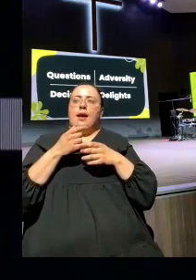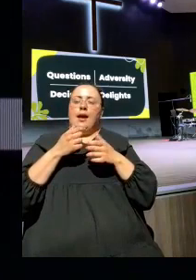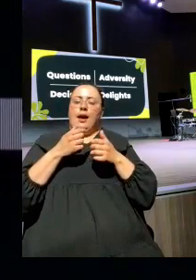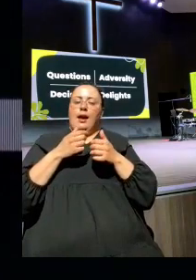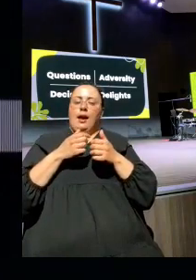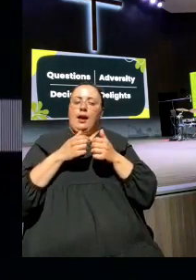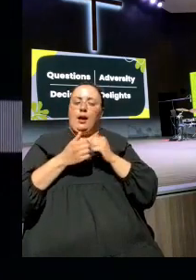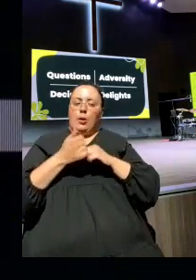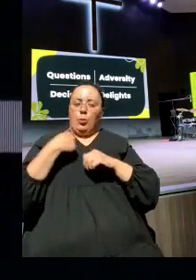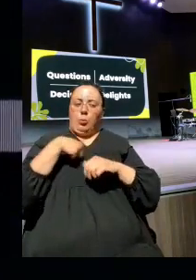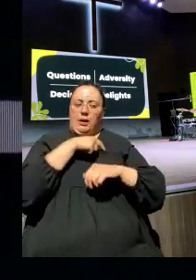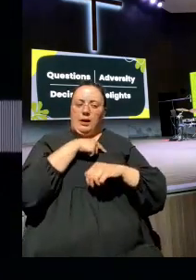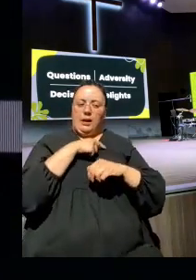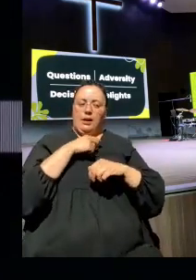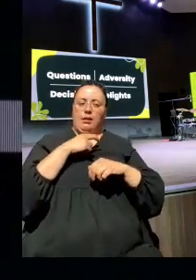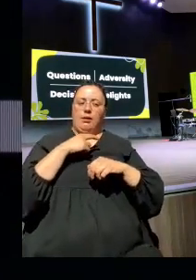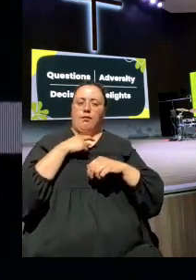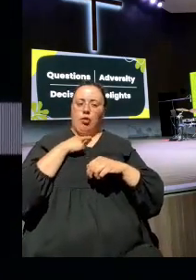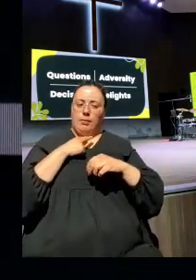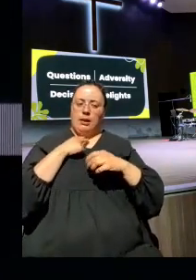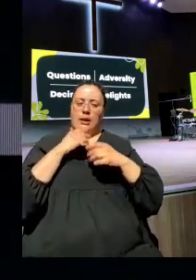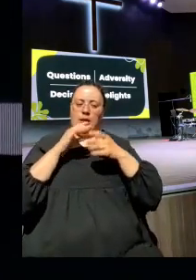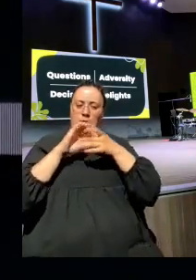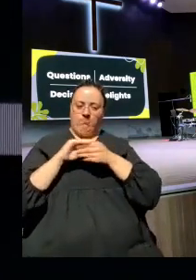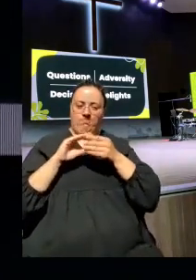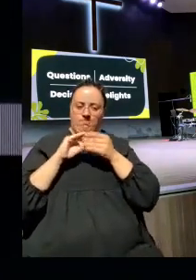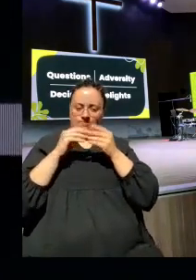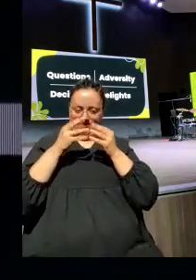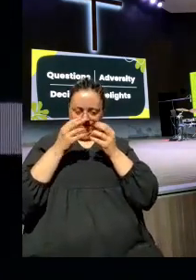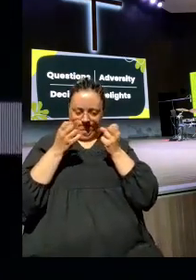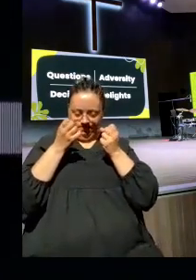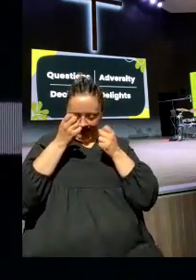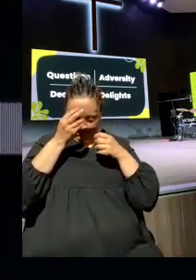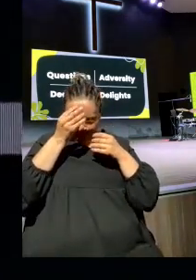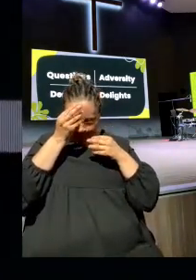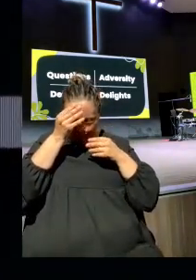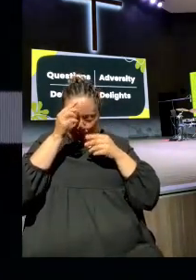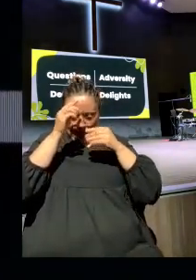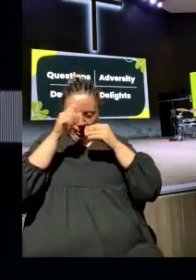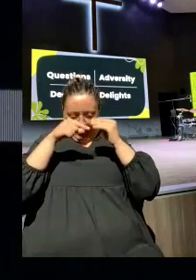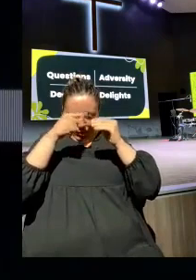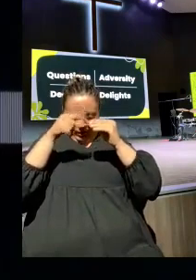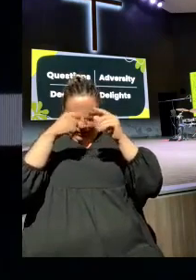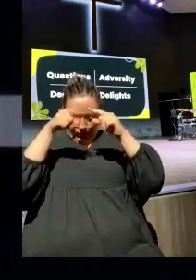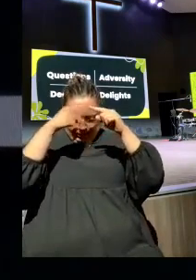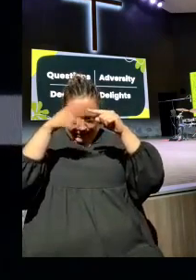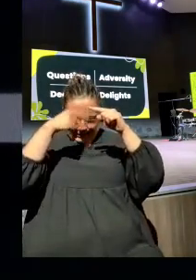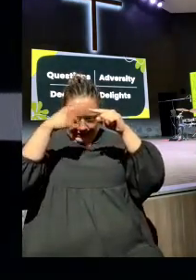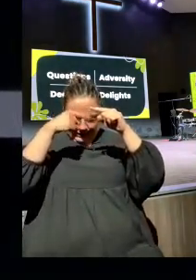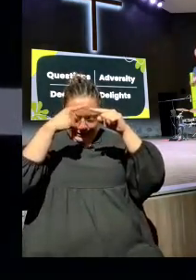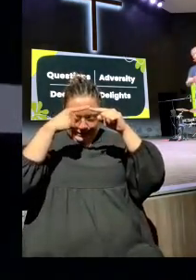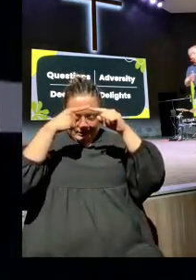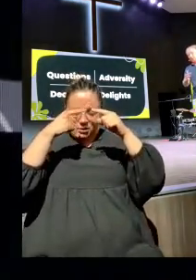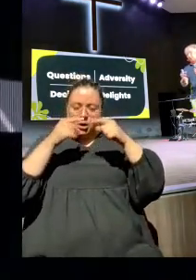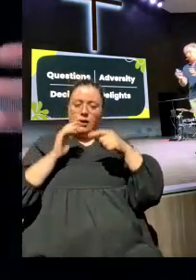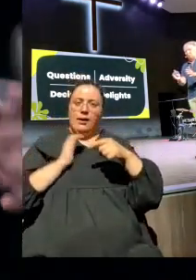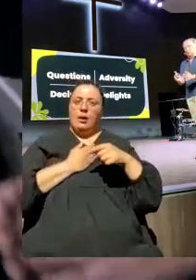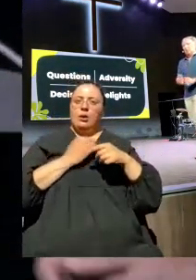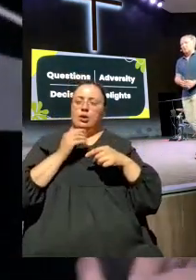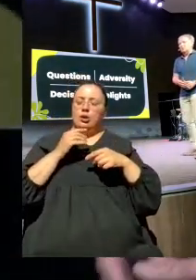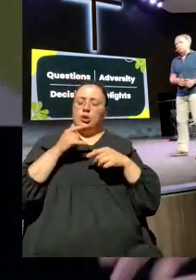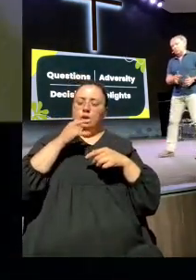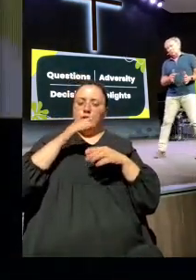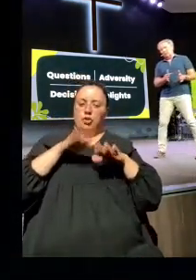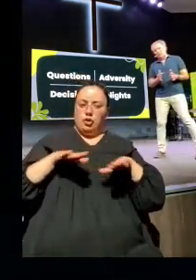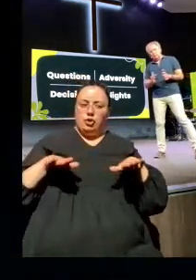own crisis of faith, the questions we have about God that are unanswered. Our kids want to know, as they're young, they think that we're the